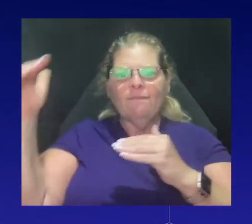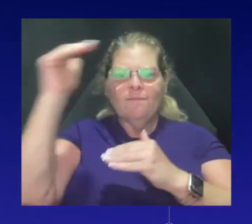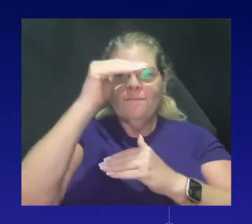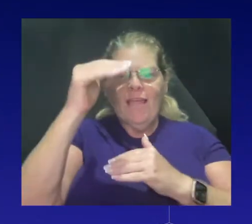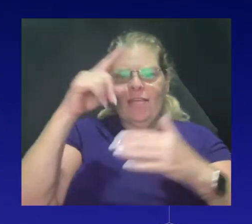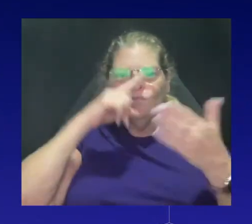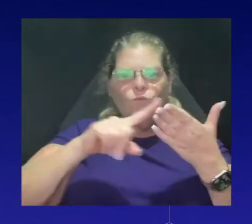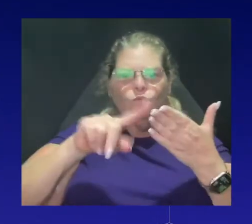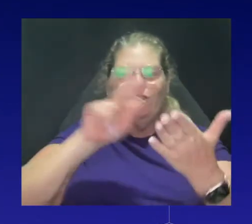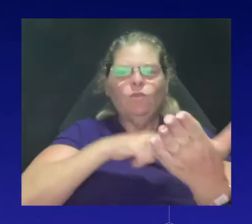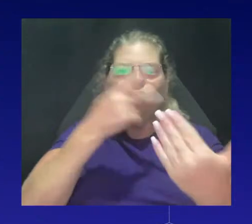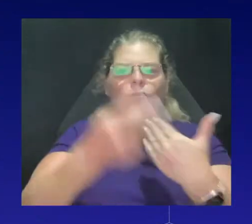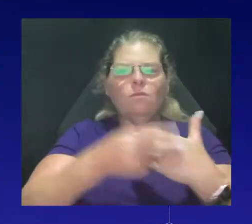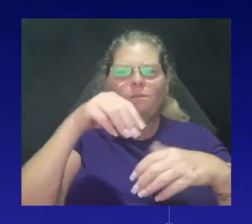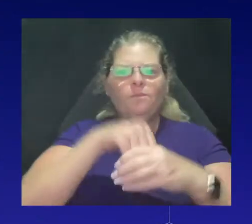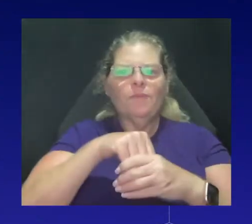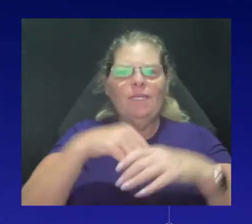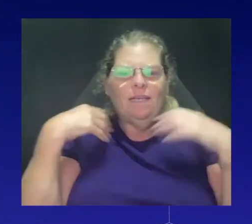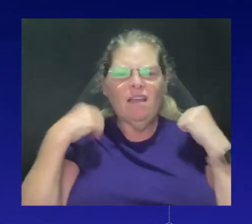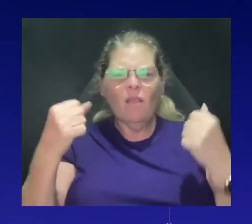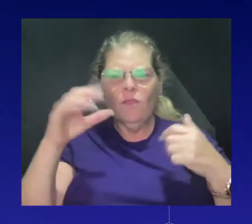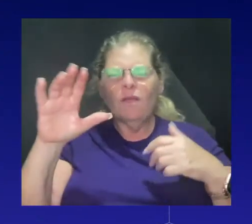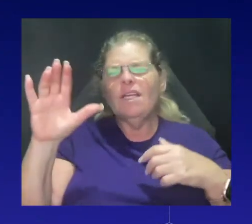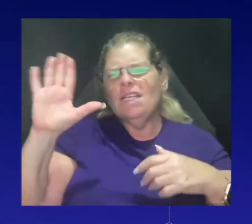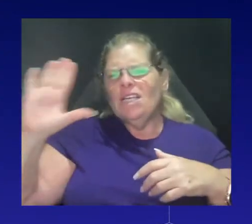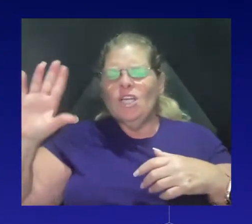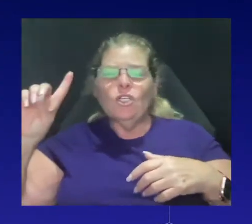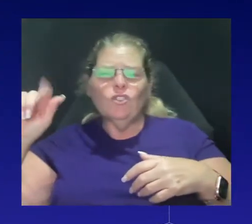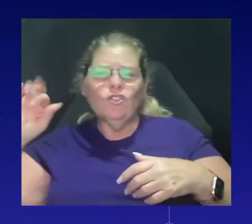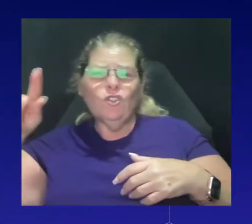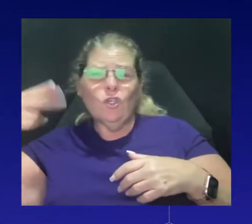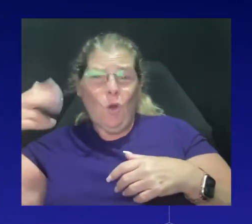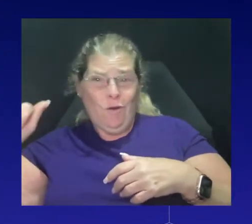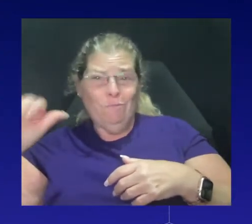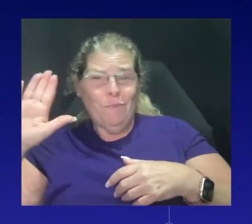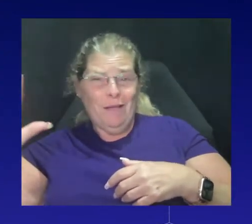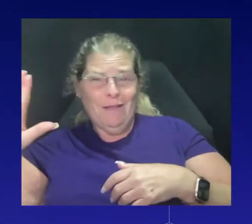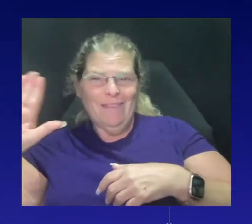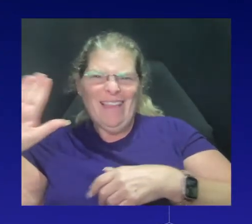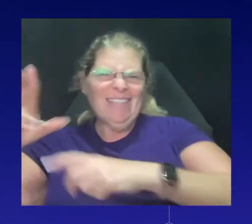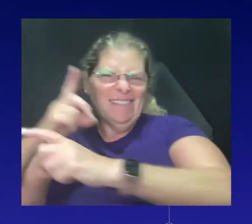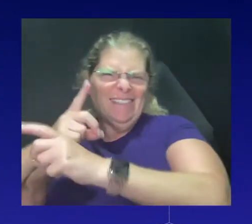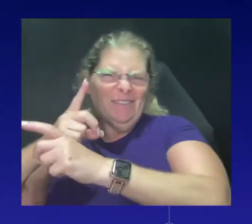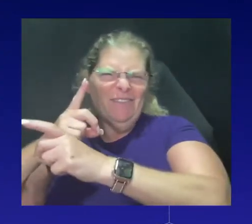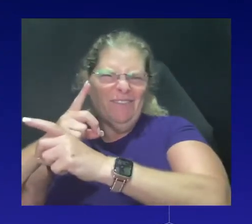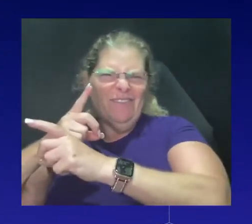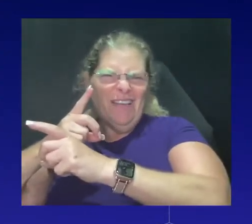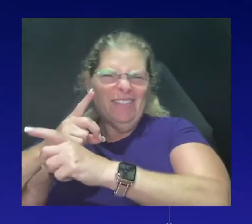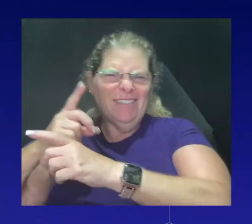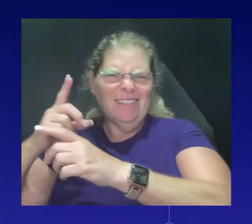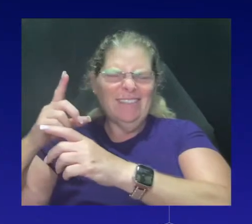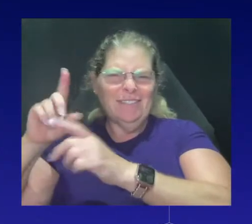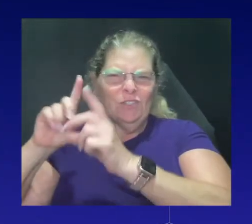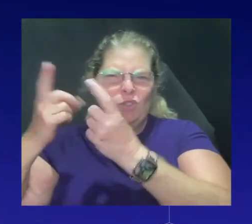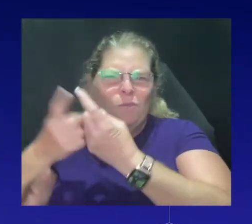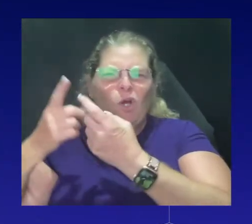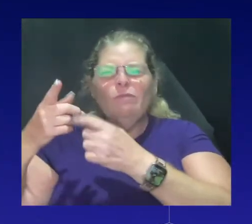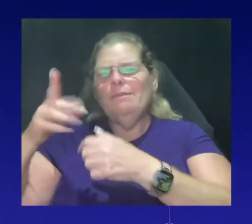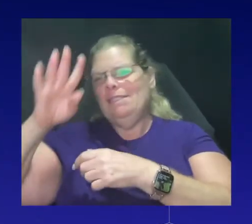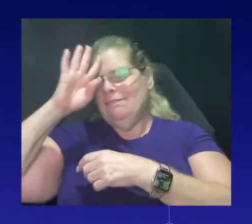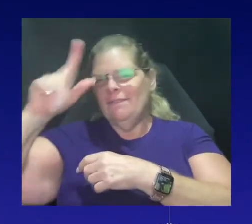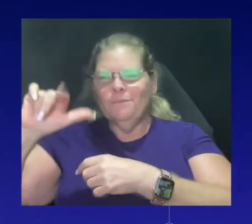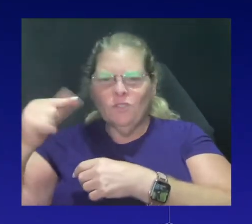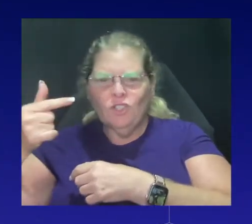similar to DARPA, the Defense Department's version, which is credited with inventing the internet and GPS. Big